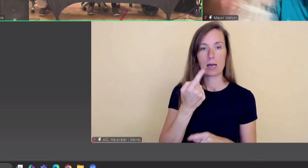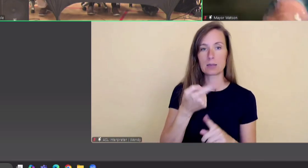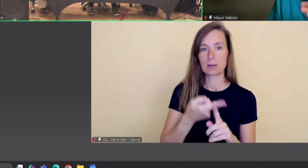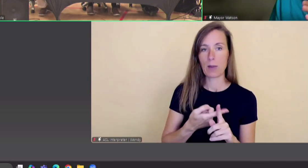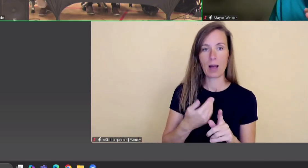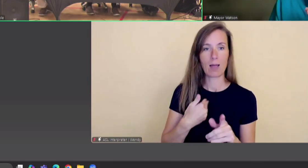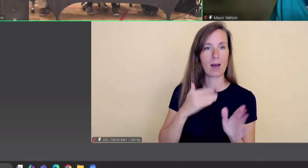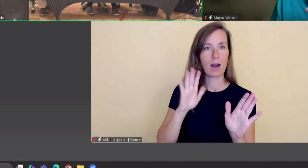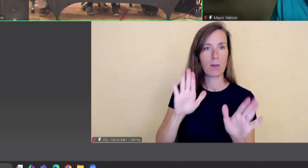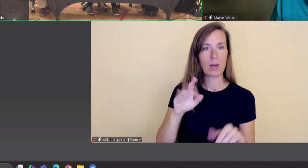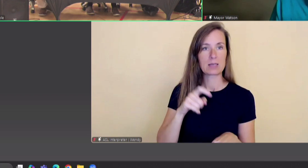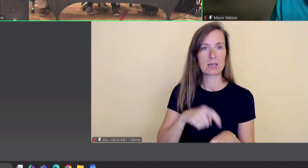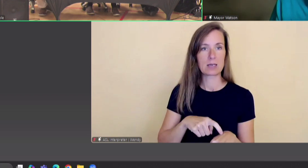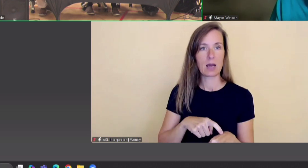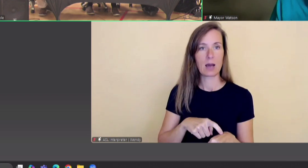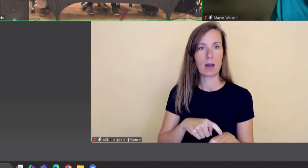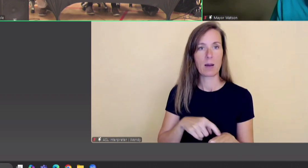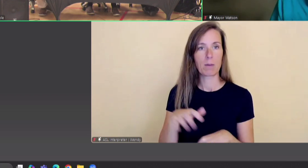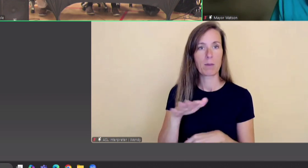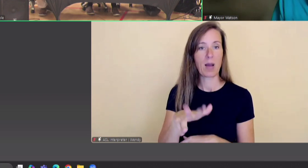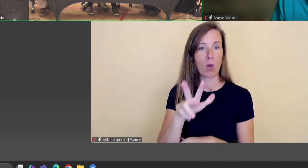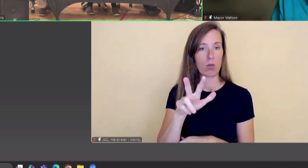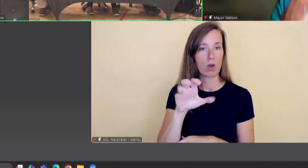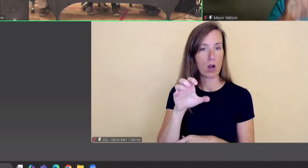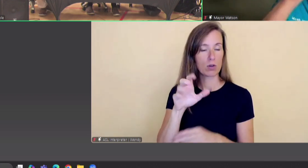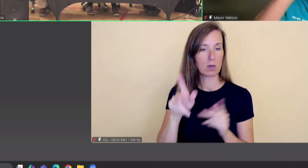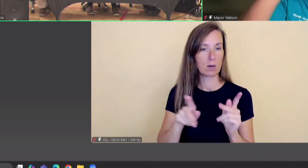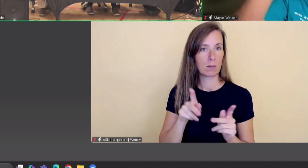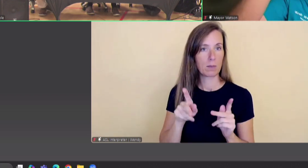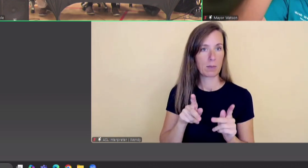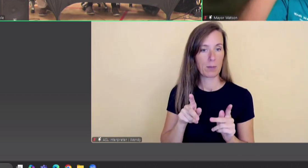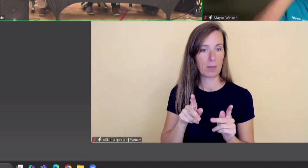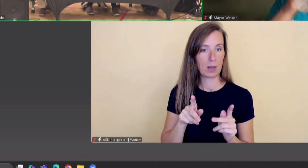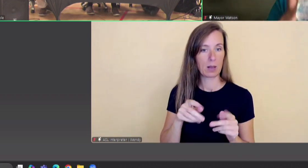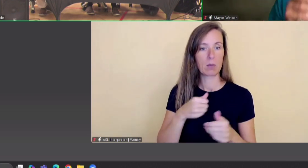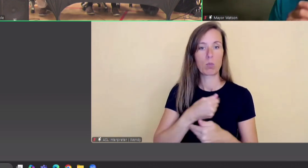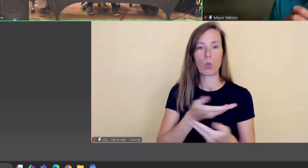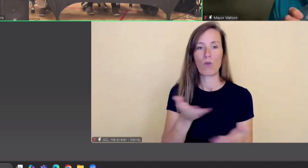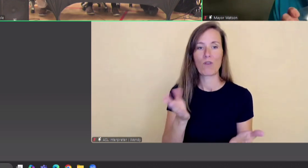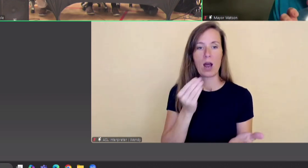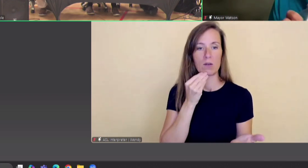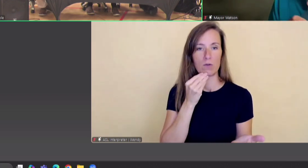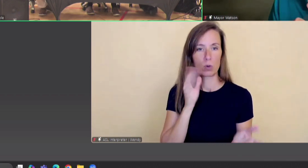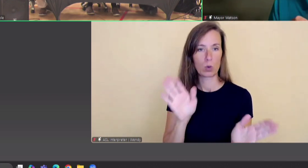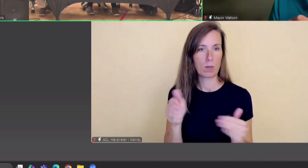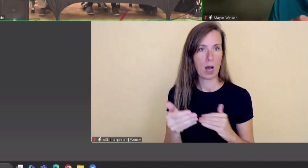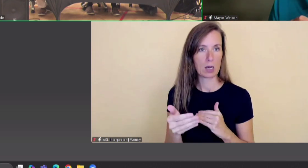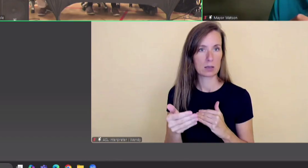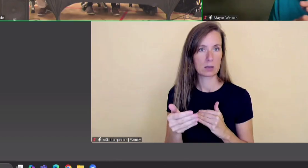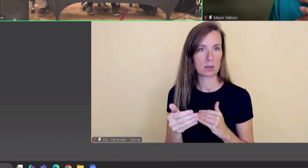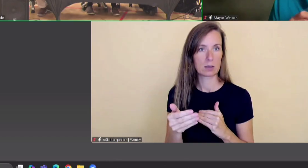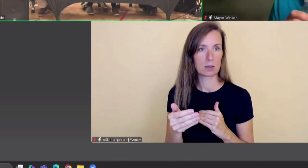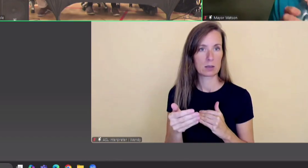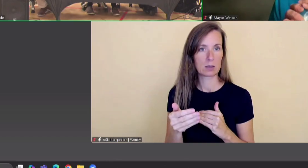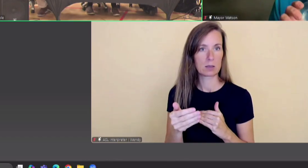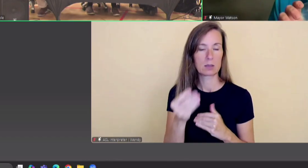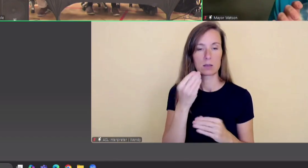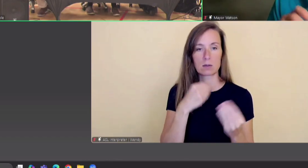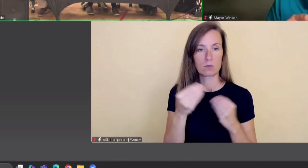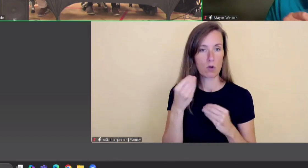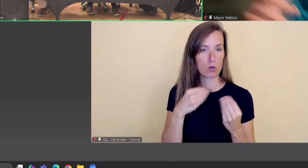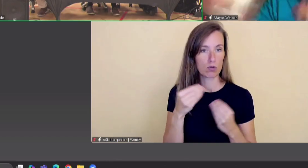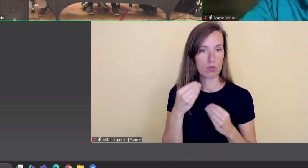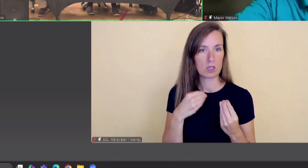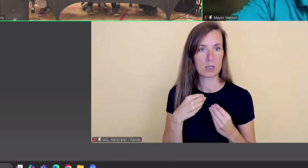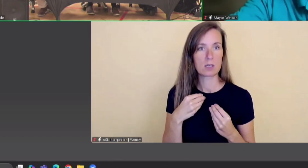time. Actually, about 300 people were provided food boxes and were provided groceries there. So